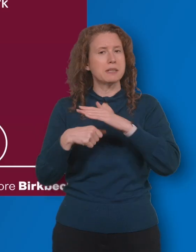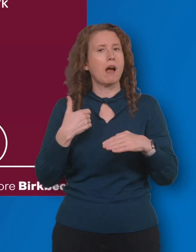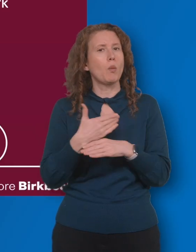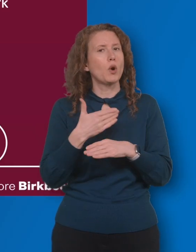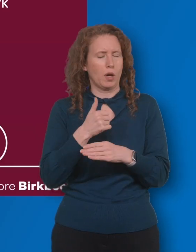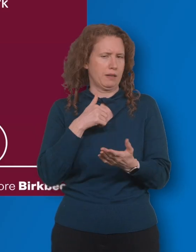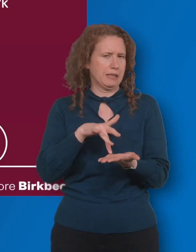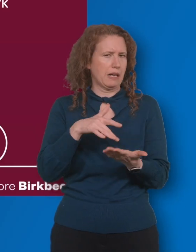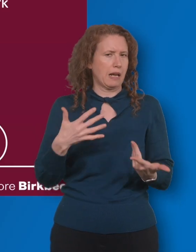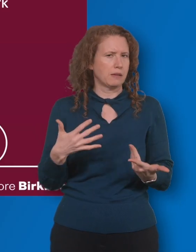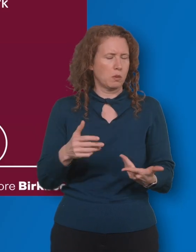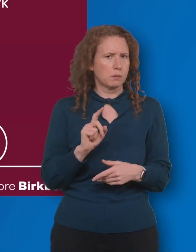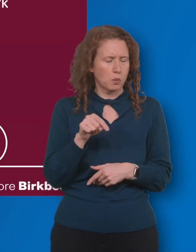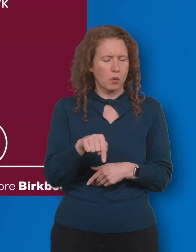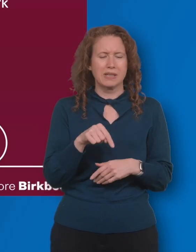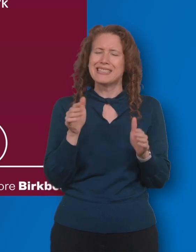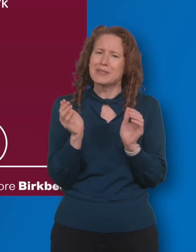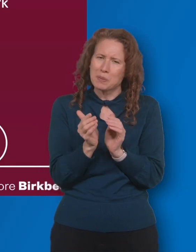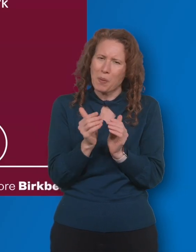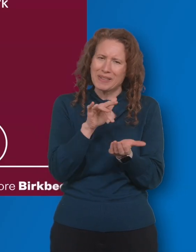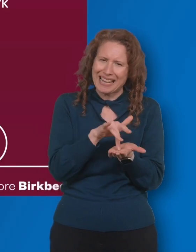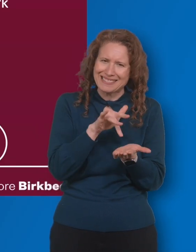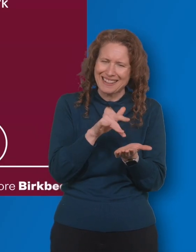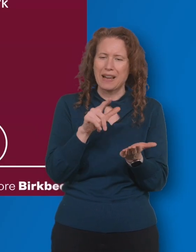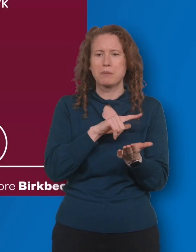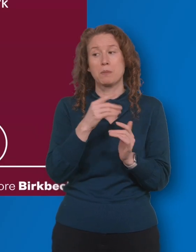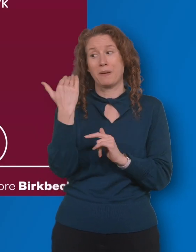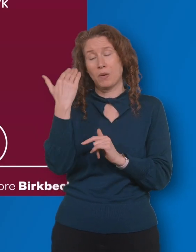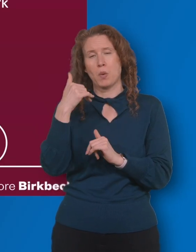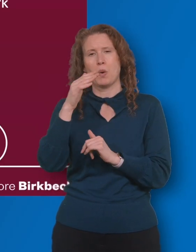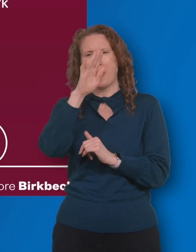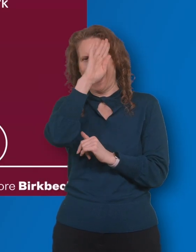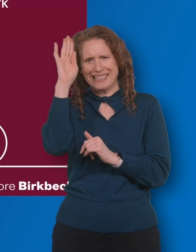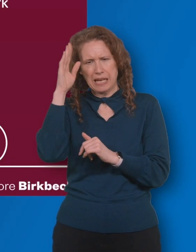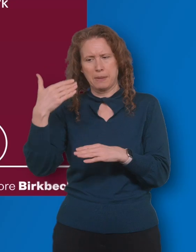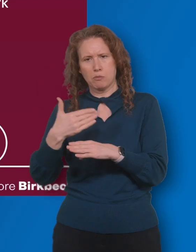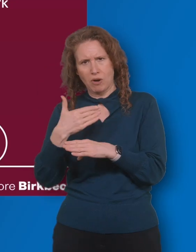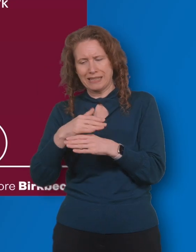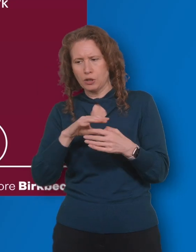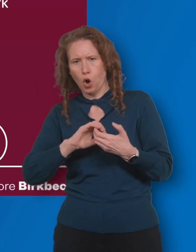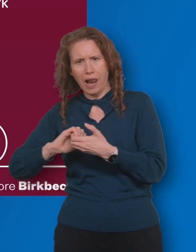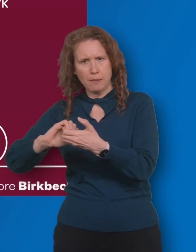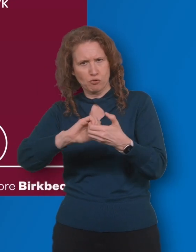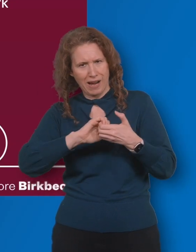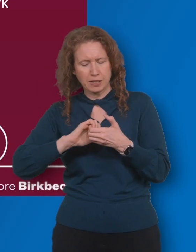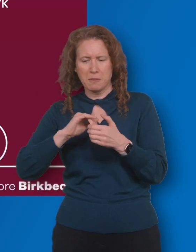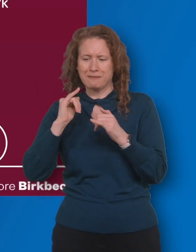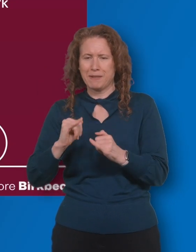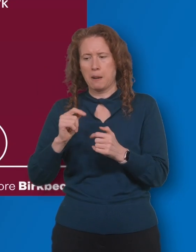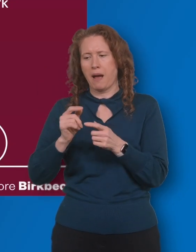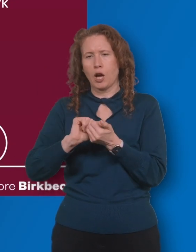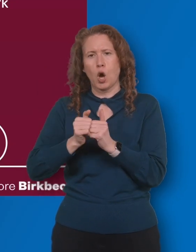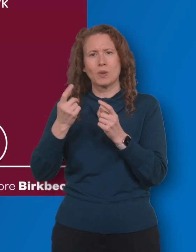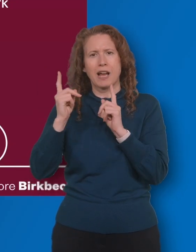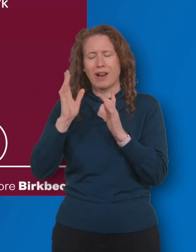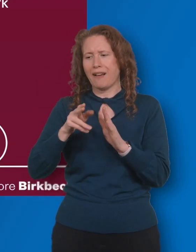moment is a very small center because it used to be an academic practice collaboration. Sadly, my co-director had to step